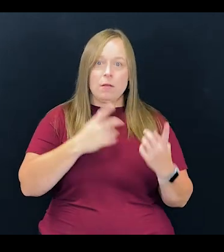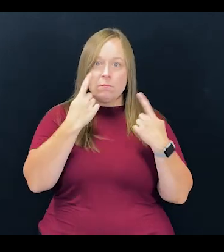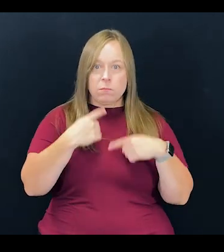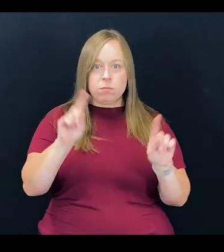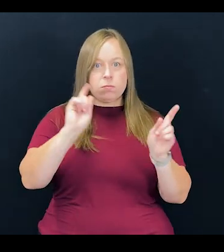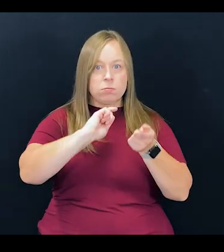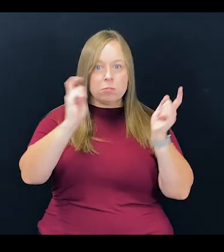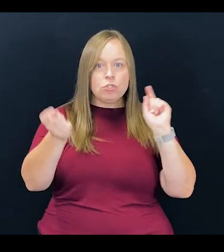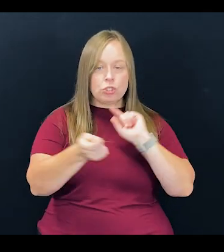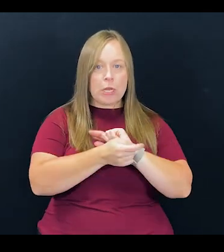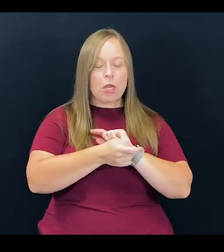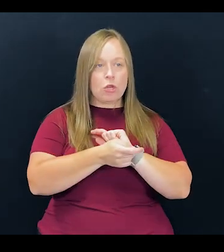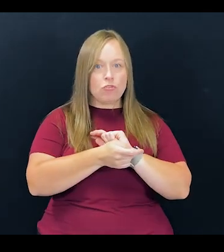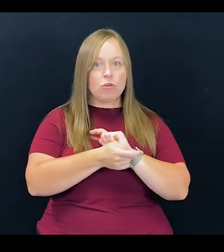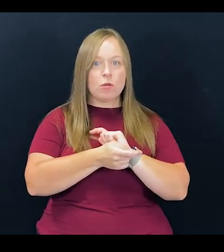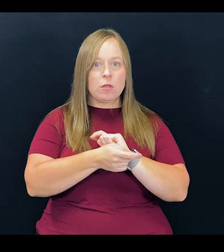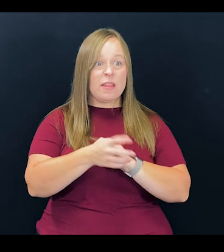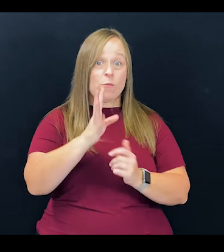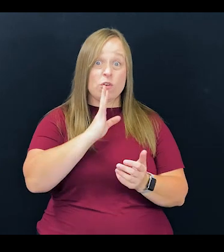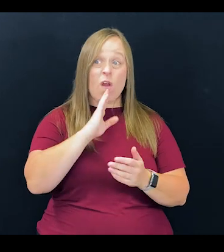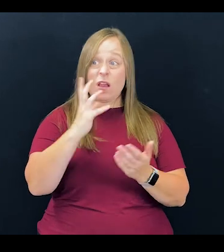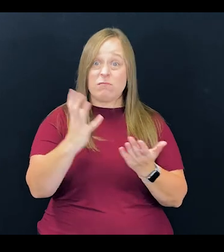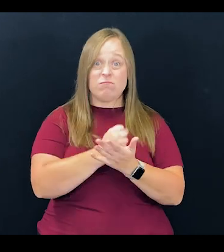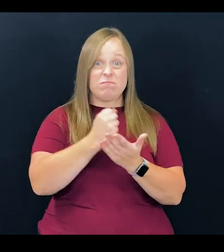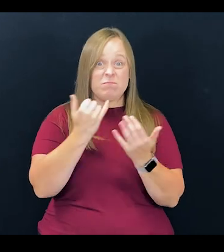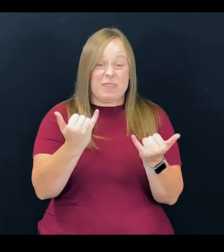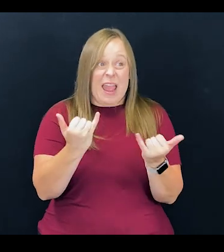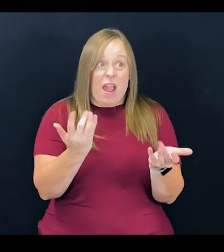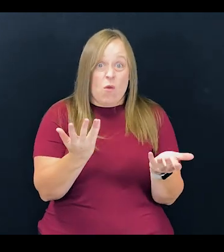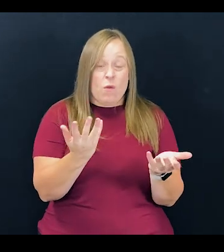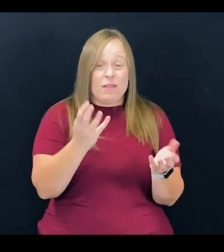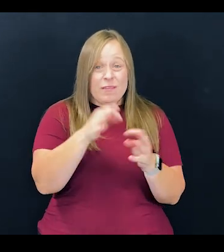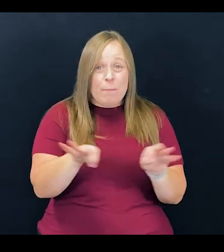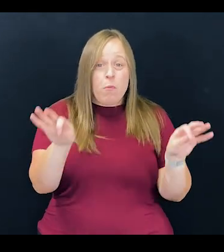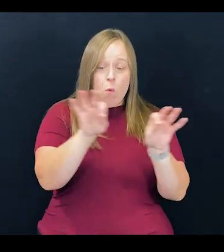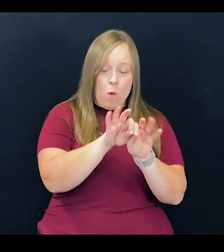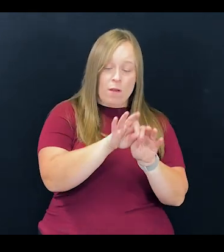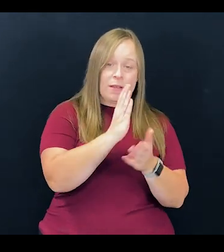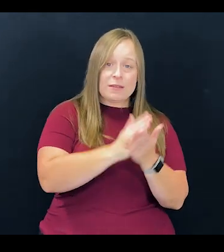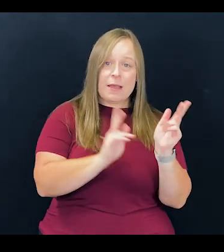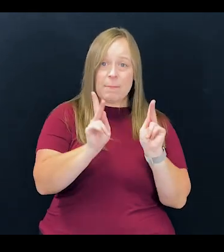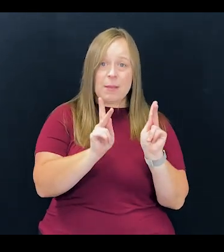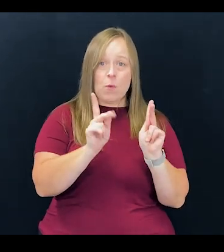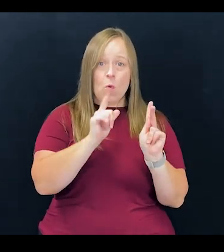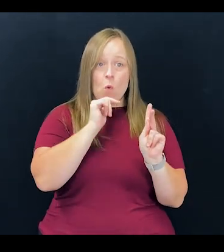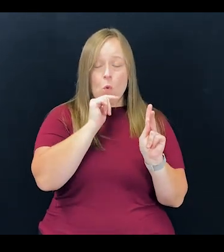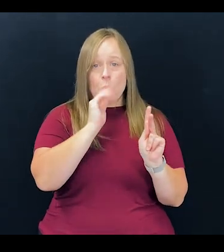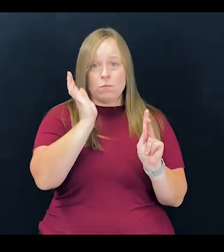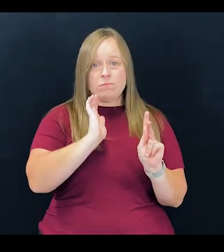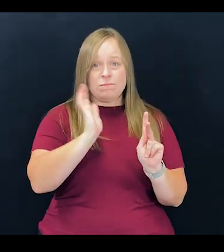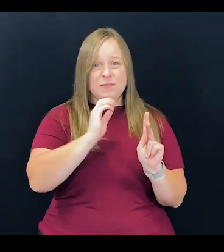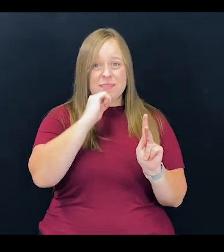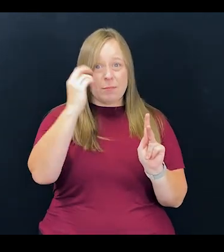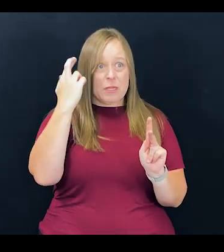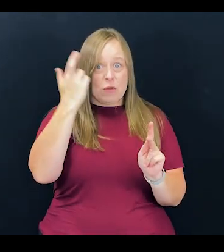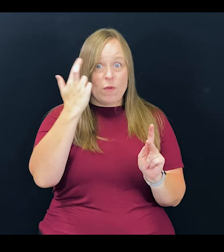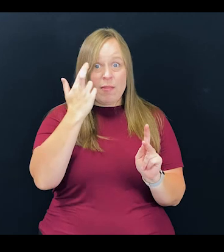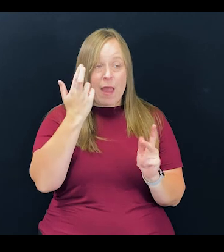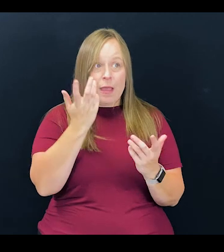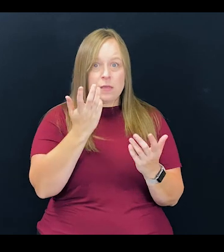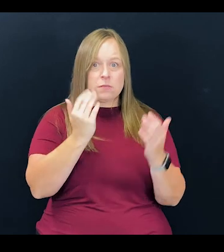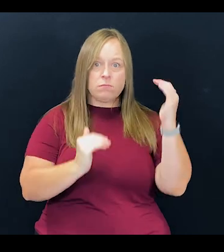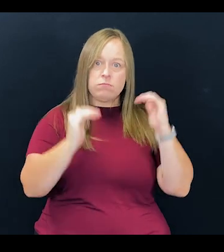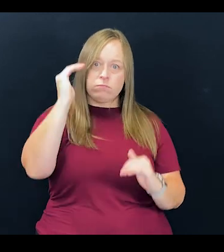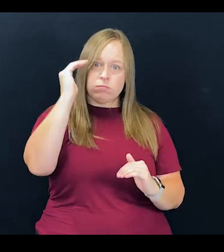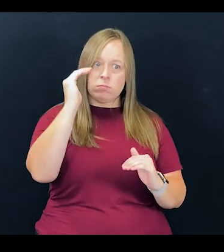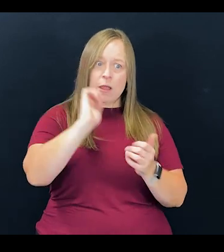I am glad that things are changing. I'm glad that we're talking about it. And it is important that some people who may not have even